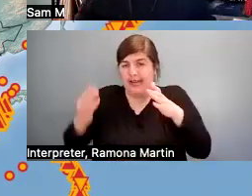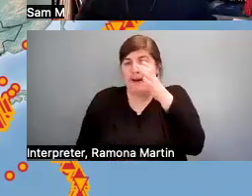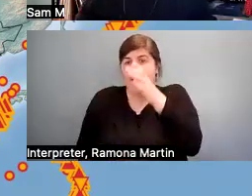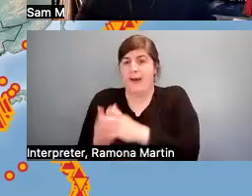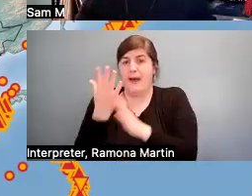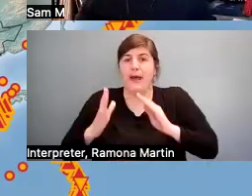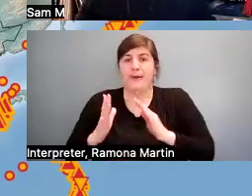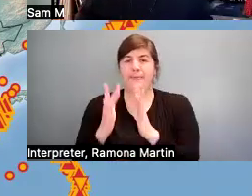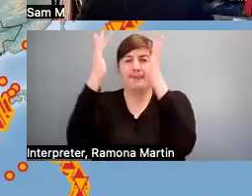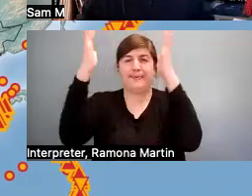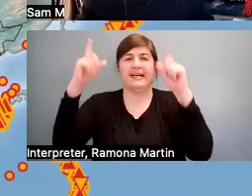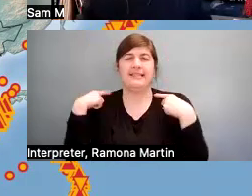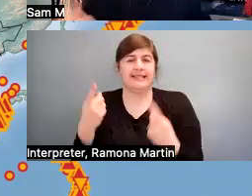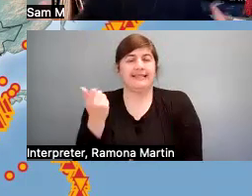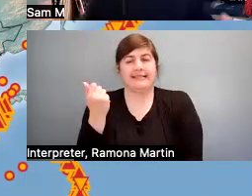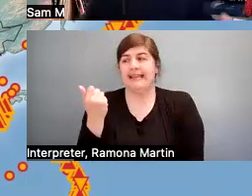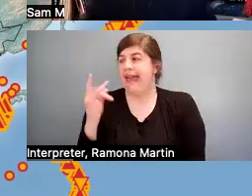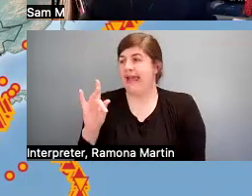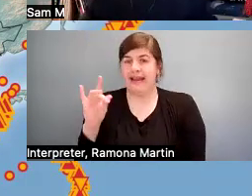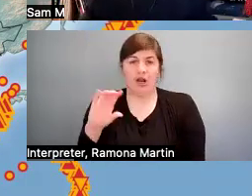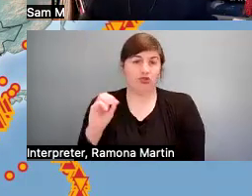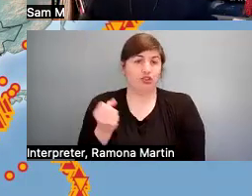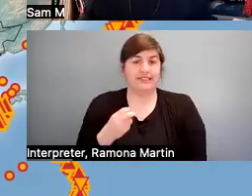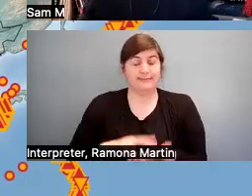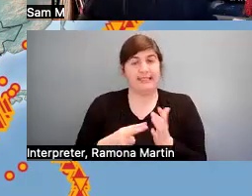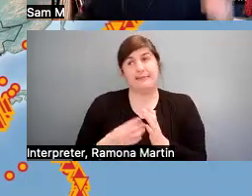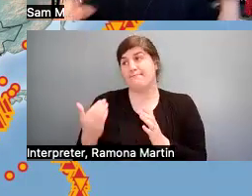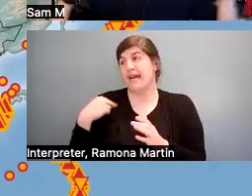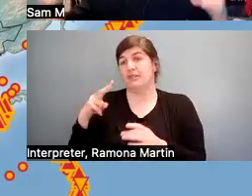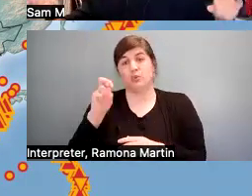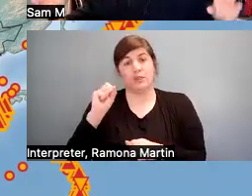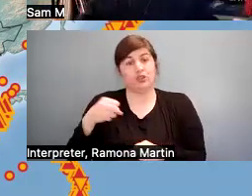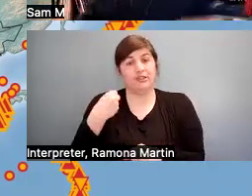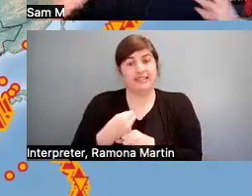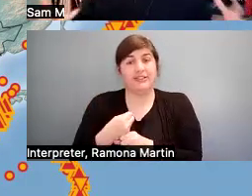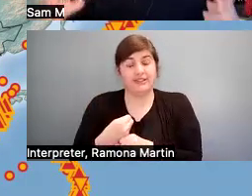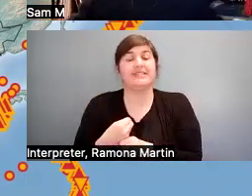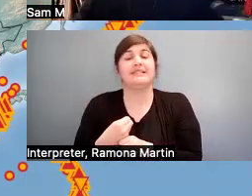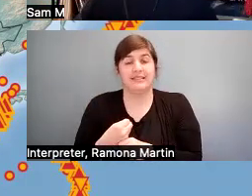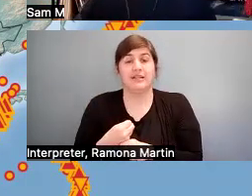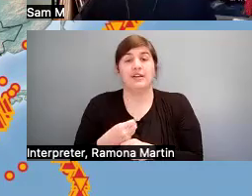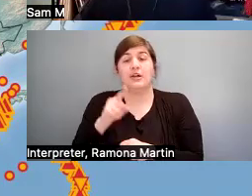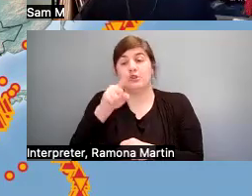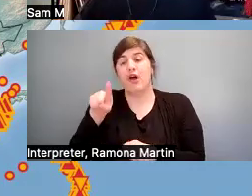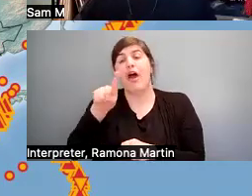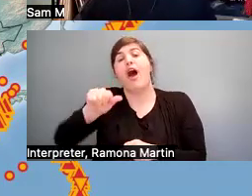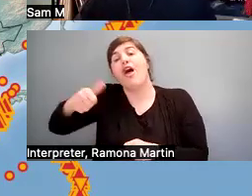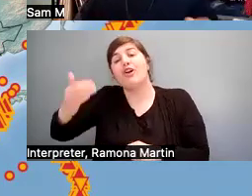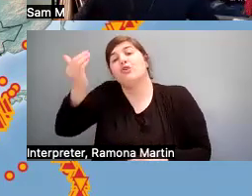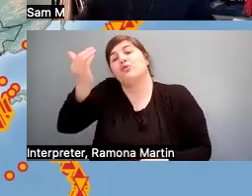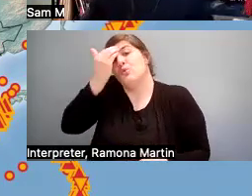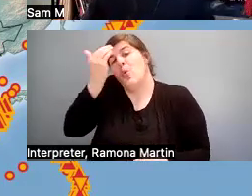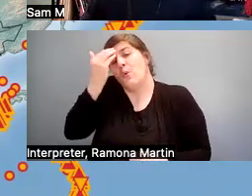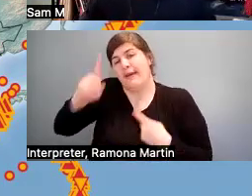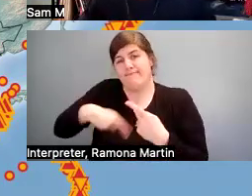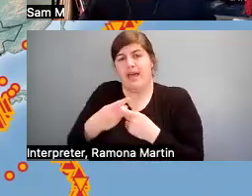since the 1800s, so in the last 200 years or so. And then all the circles are other known volcanoes. Now, one